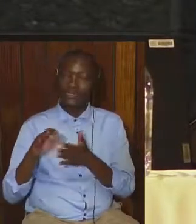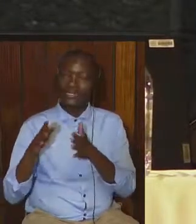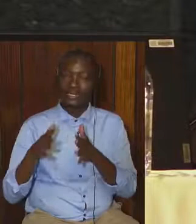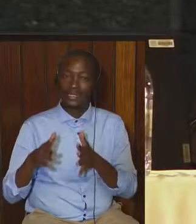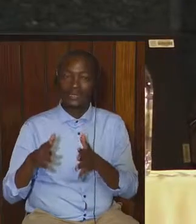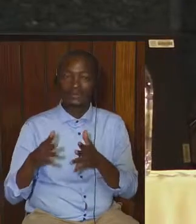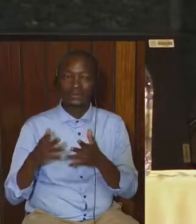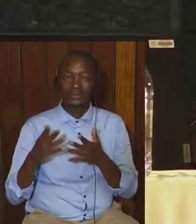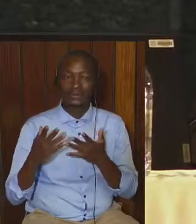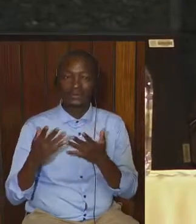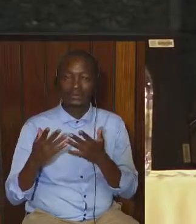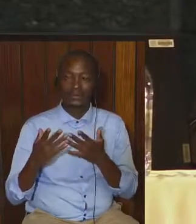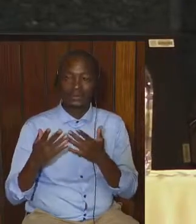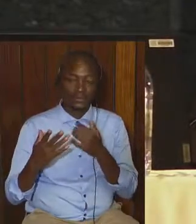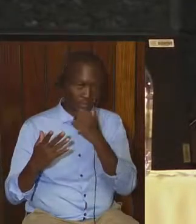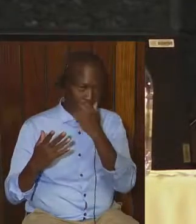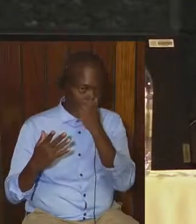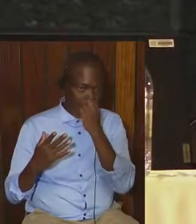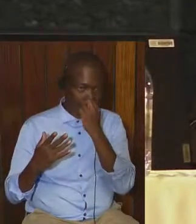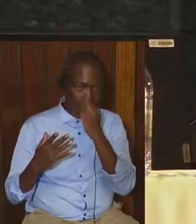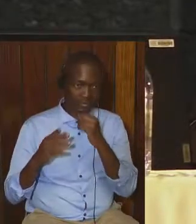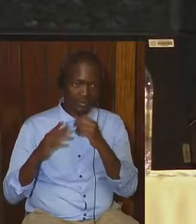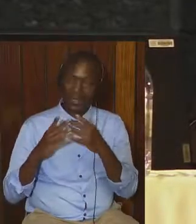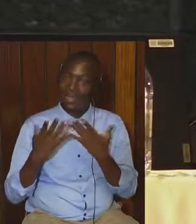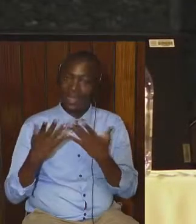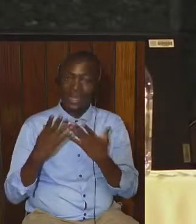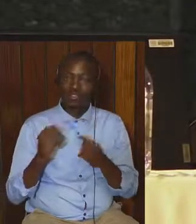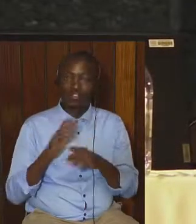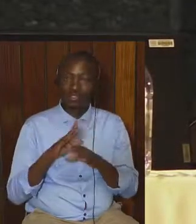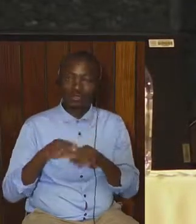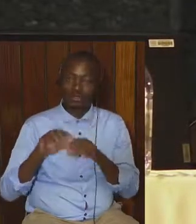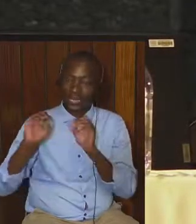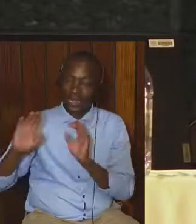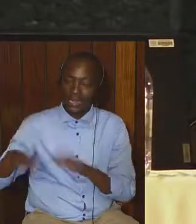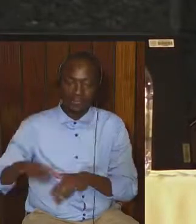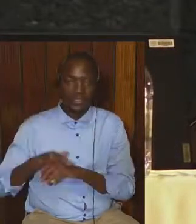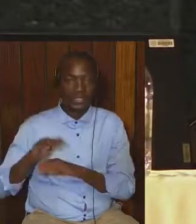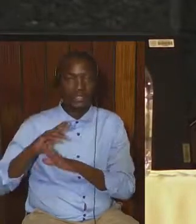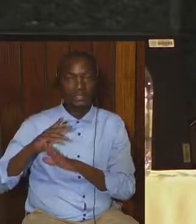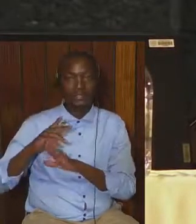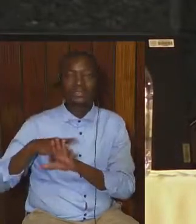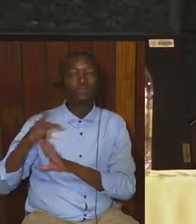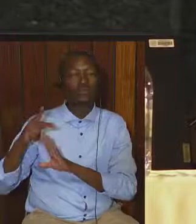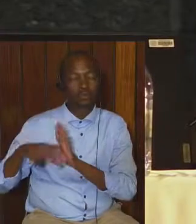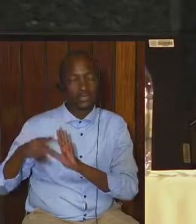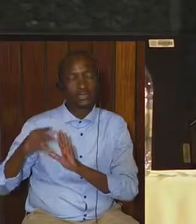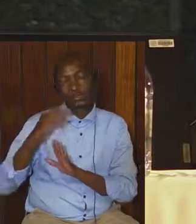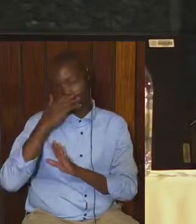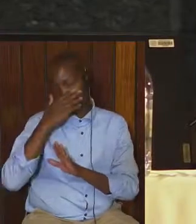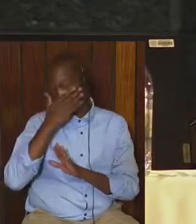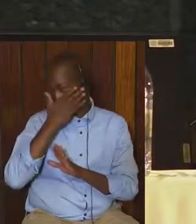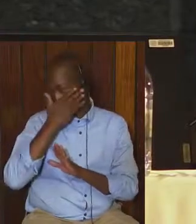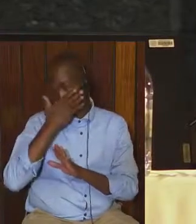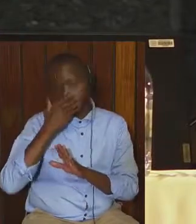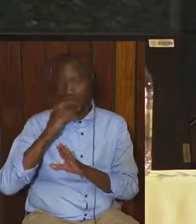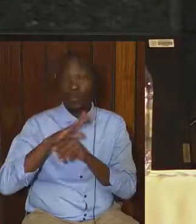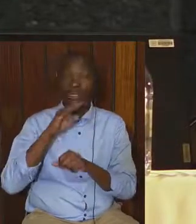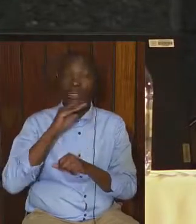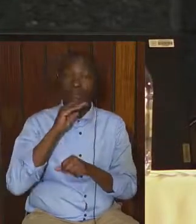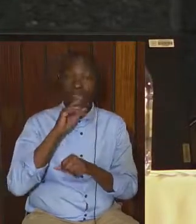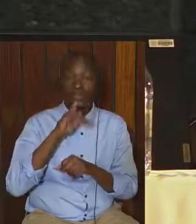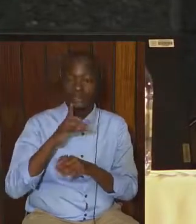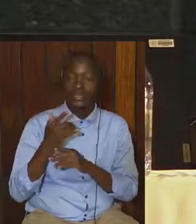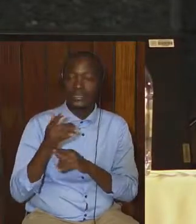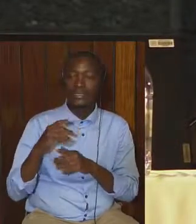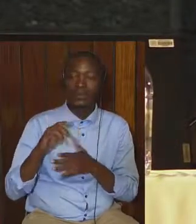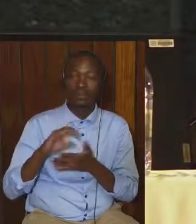has not basically abandoned and ran away from the project. What I'm meaning is that the contractor is